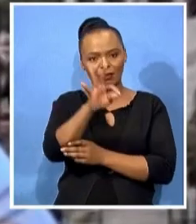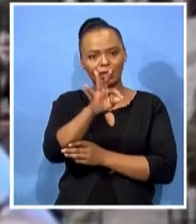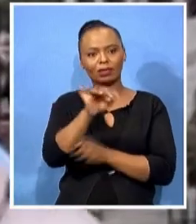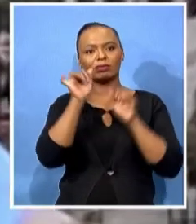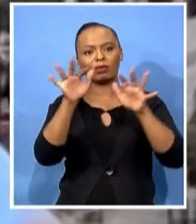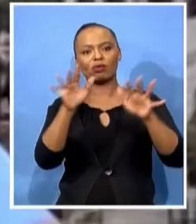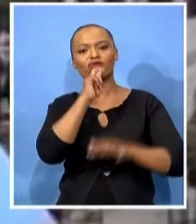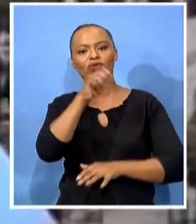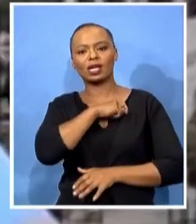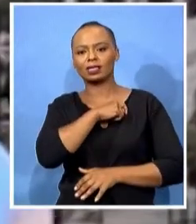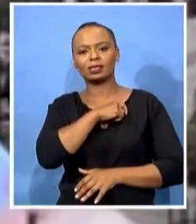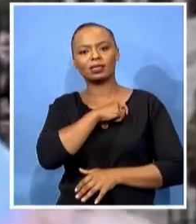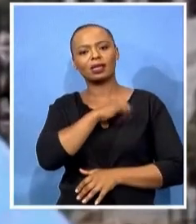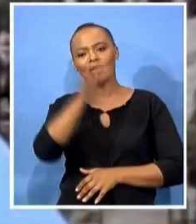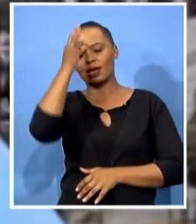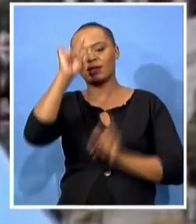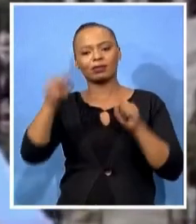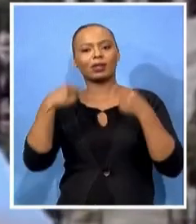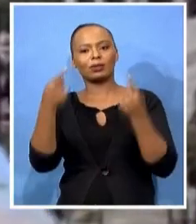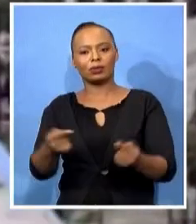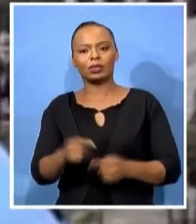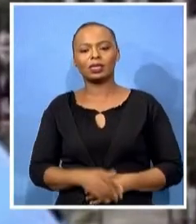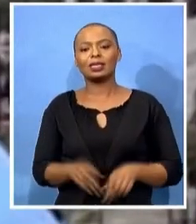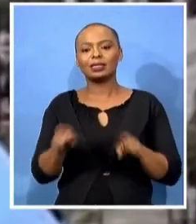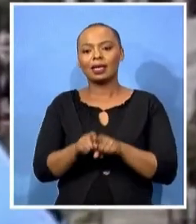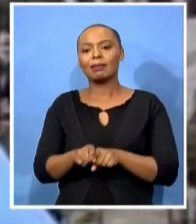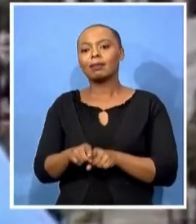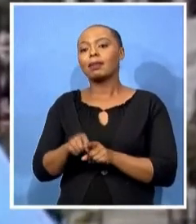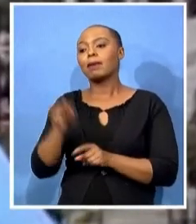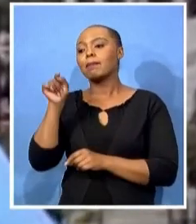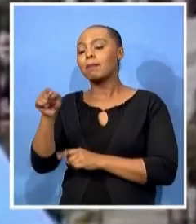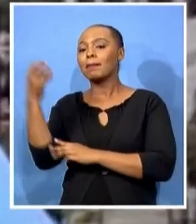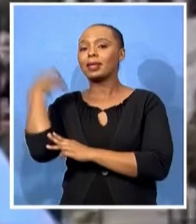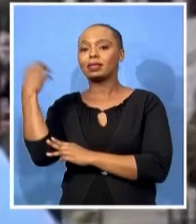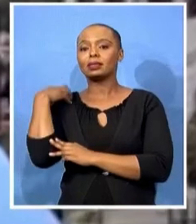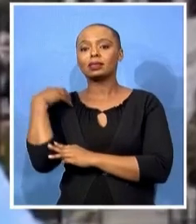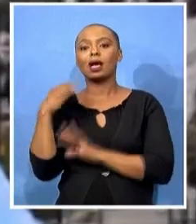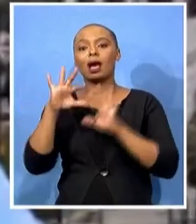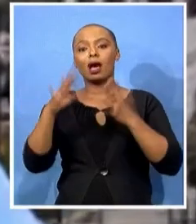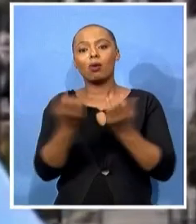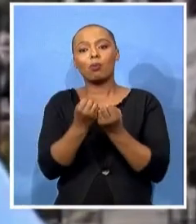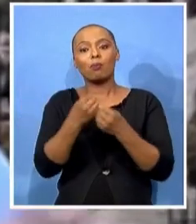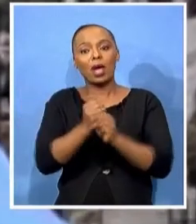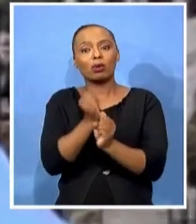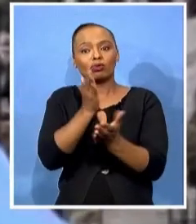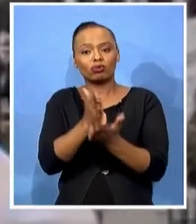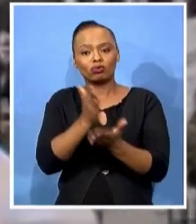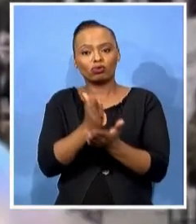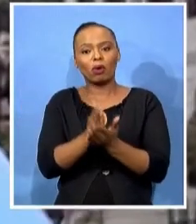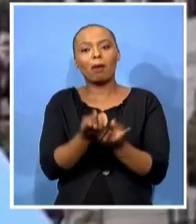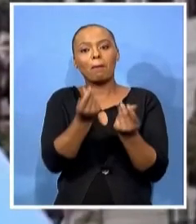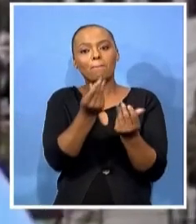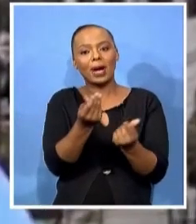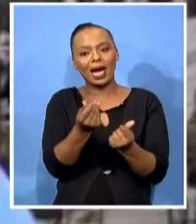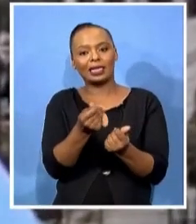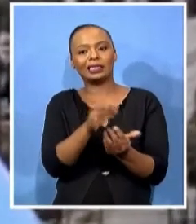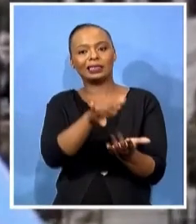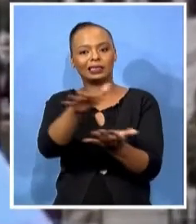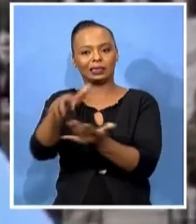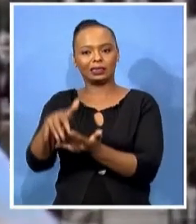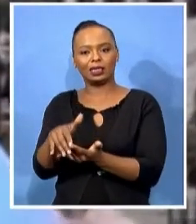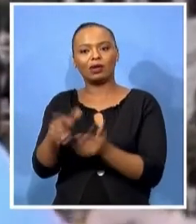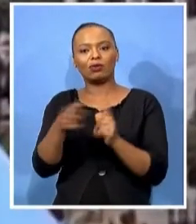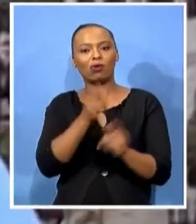money raised or paid for vaccines by the private sector and paid out to the government, as you will be the sole